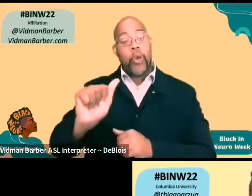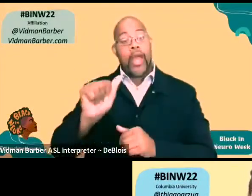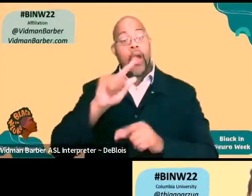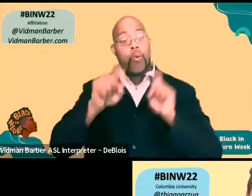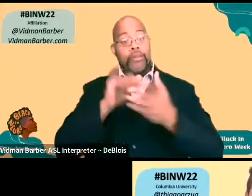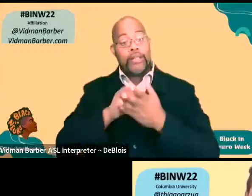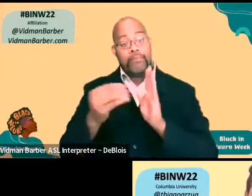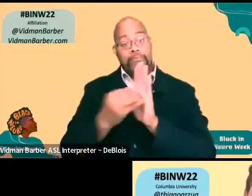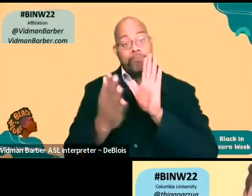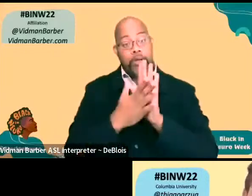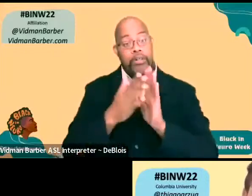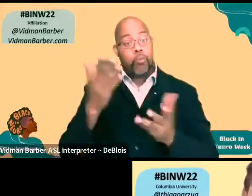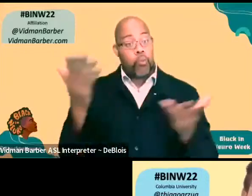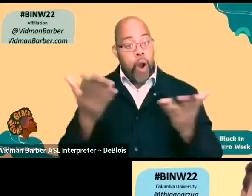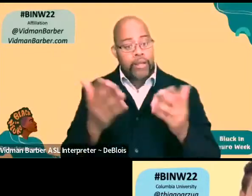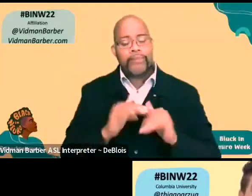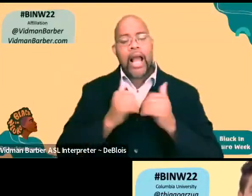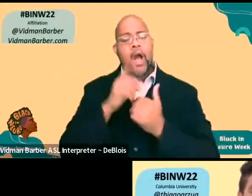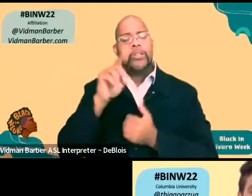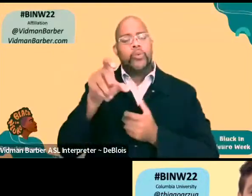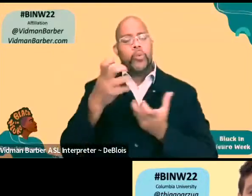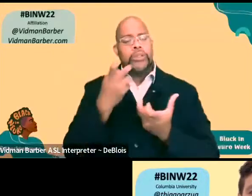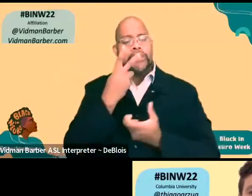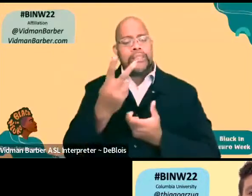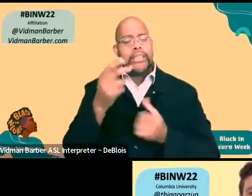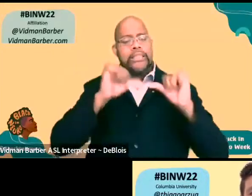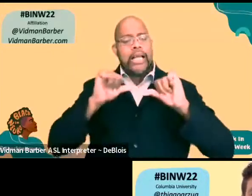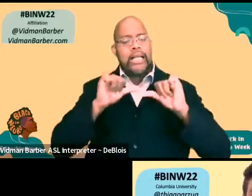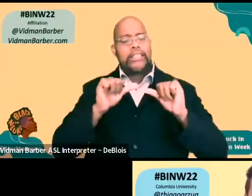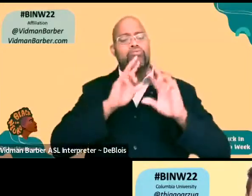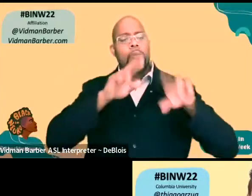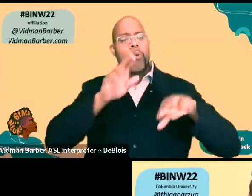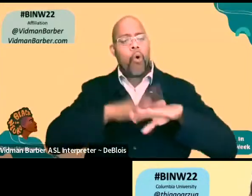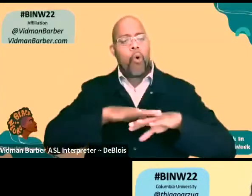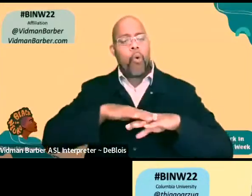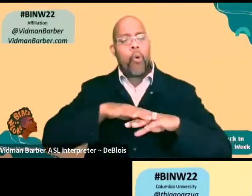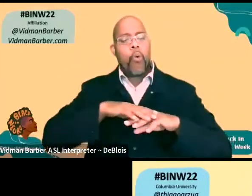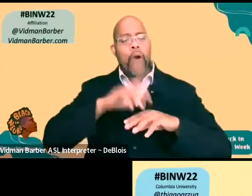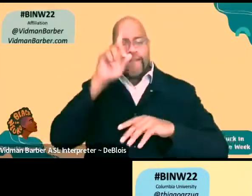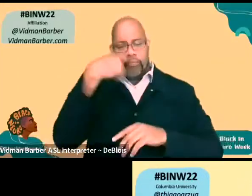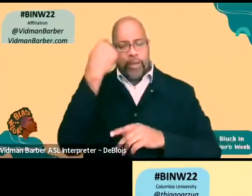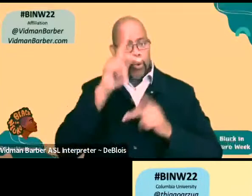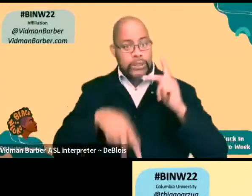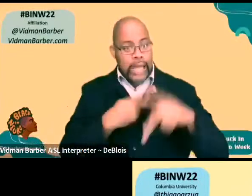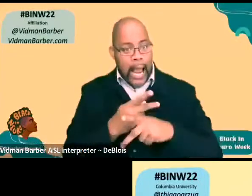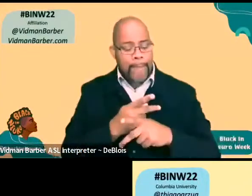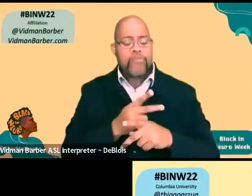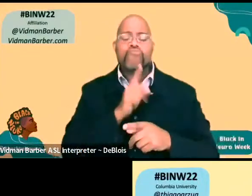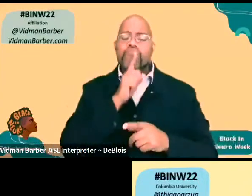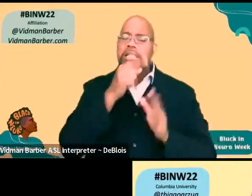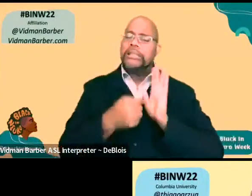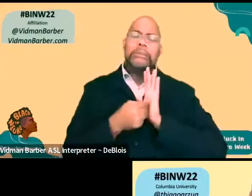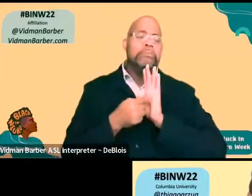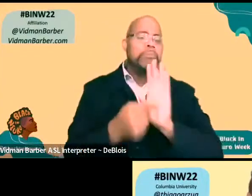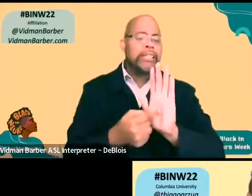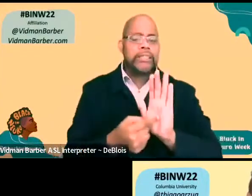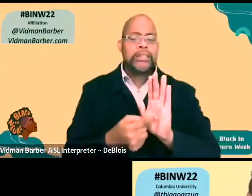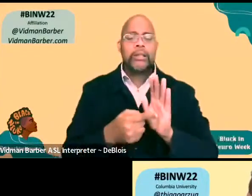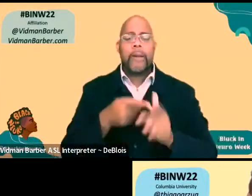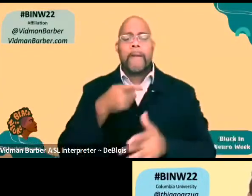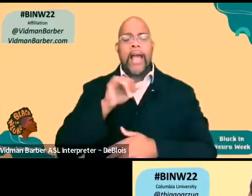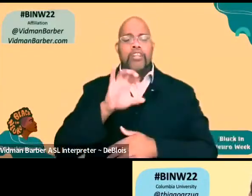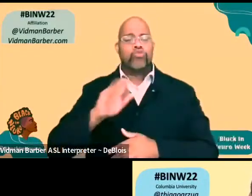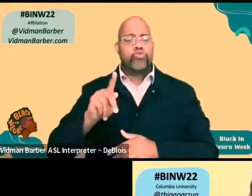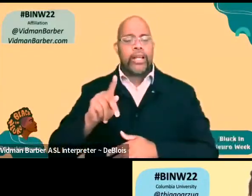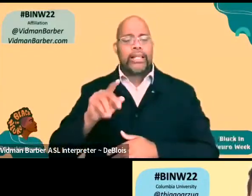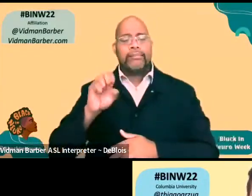up there was, how would you like to see scientists report on phenotypes? Yeah, just being very explicit about Fitzpatrick